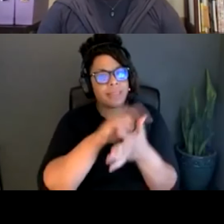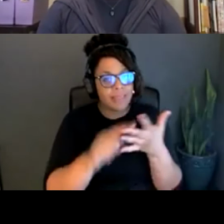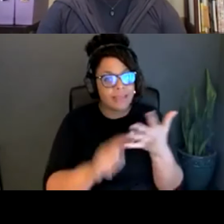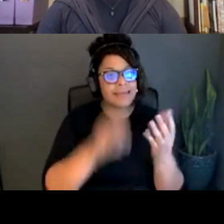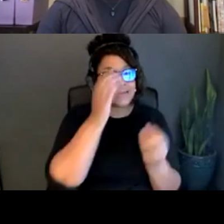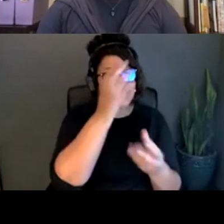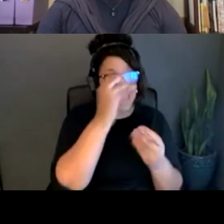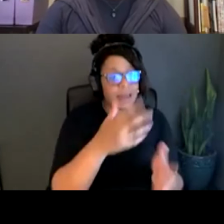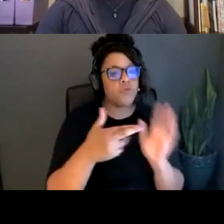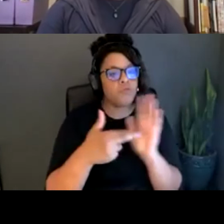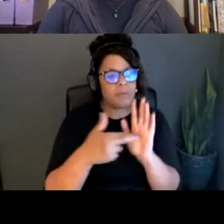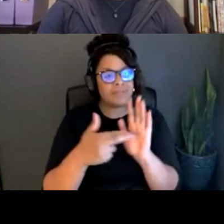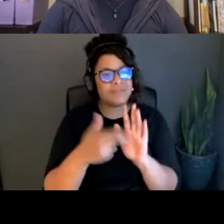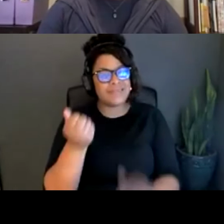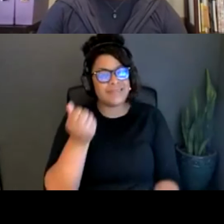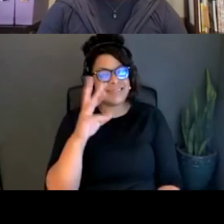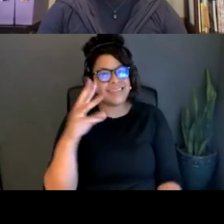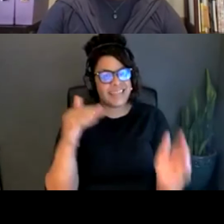represent